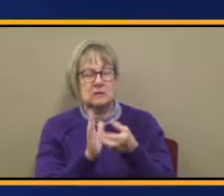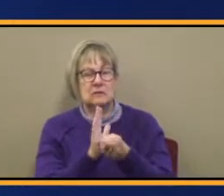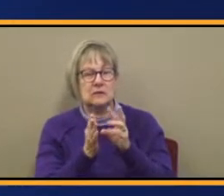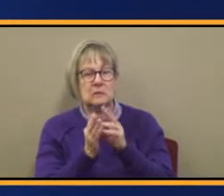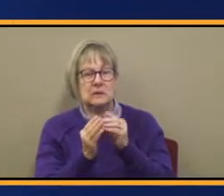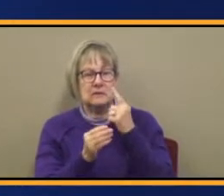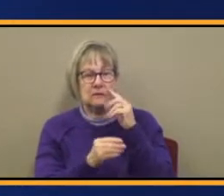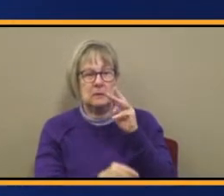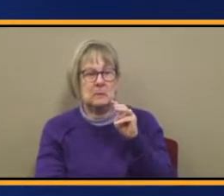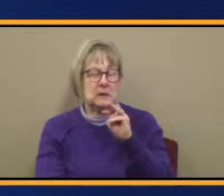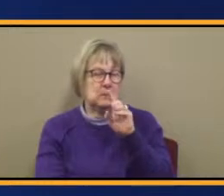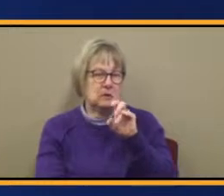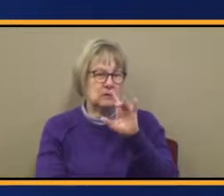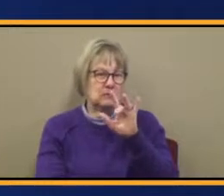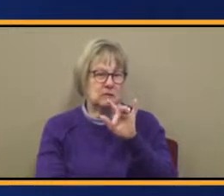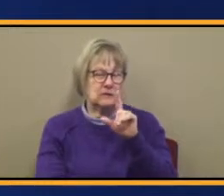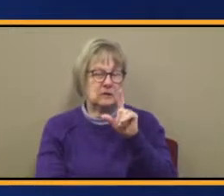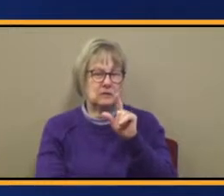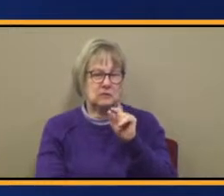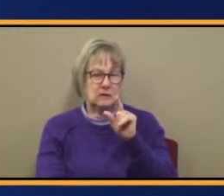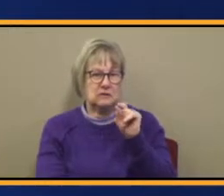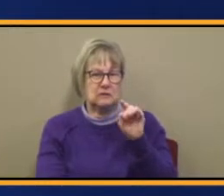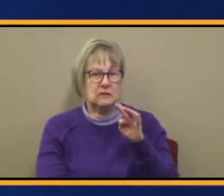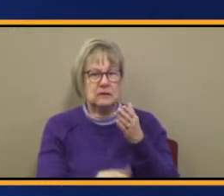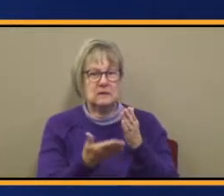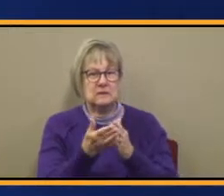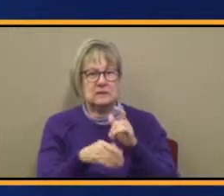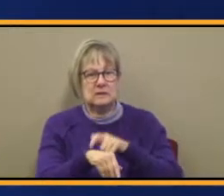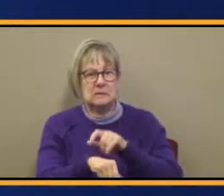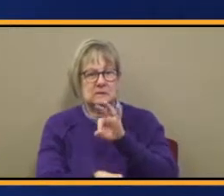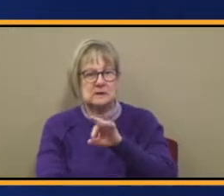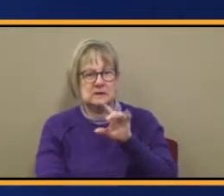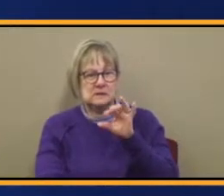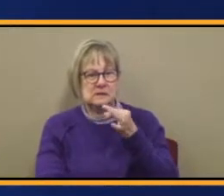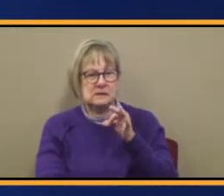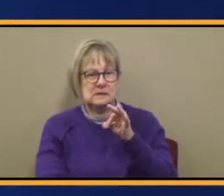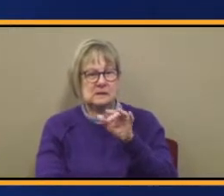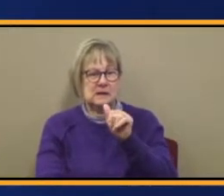Monday, March 25th, 2024 is adjourned at 9:19 a.m.